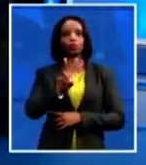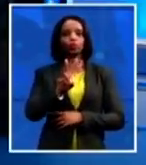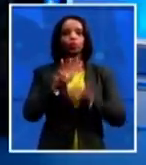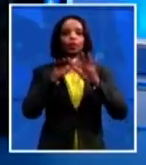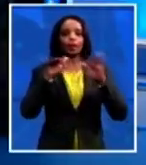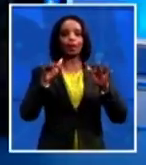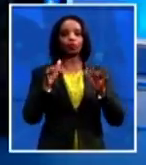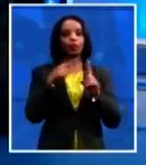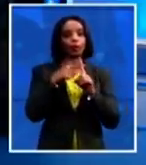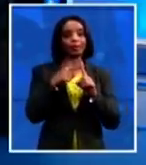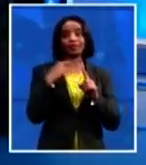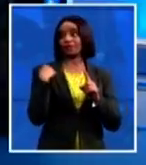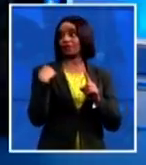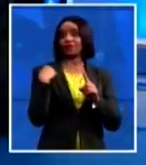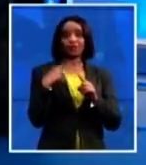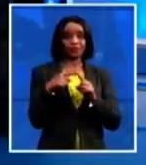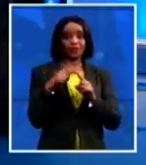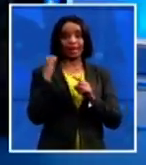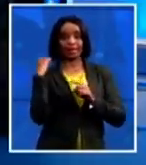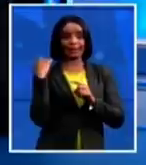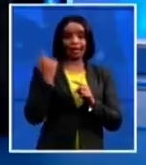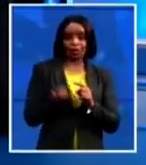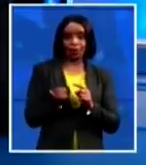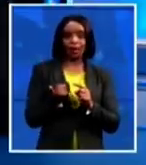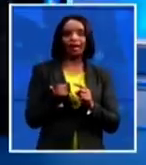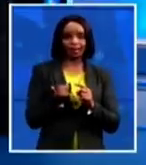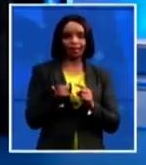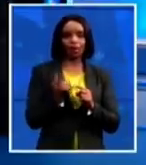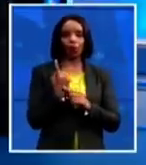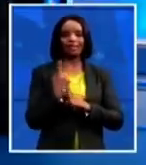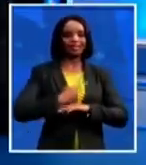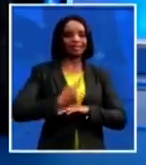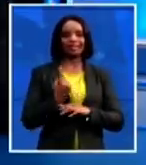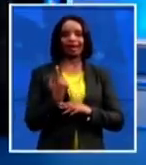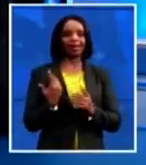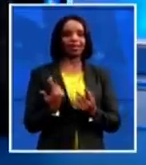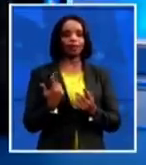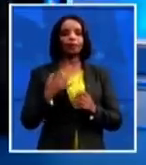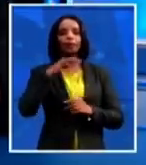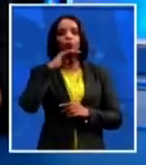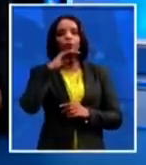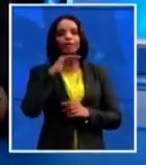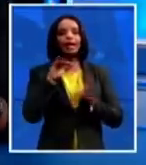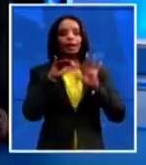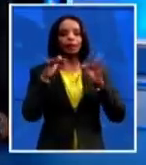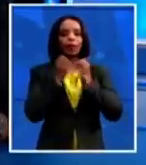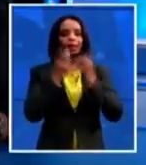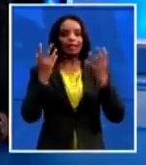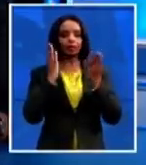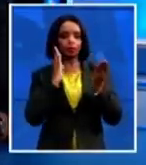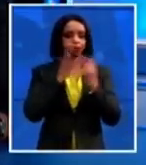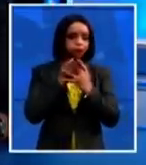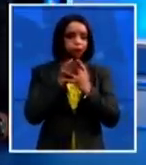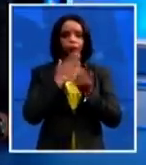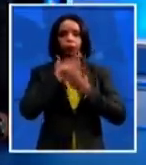of the day. Also talking about non-medical interventions, masking up, washing your hands, social distancing. He also